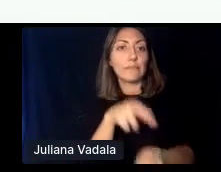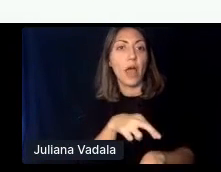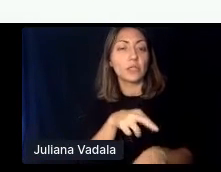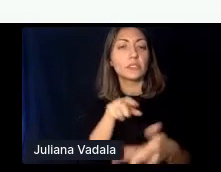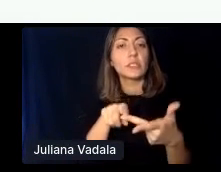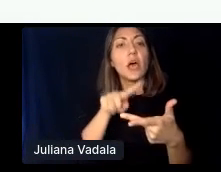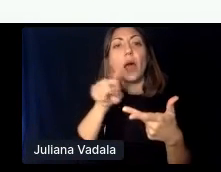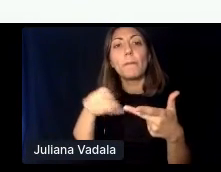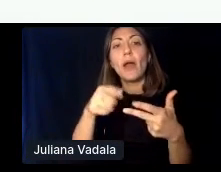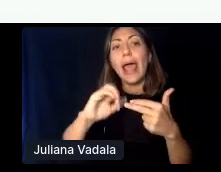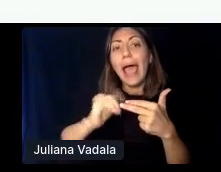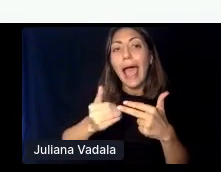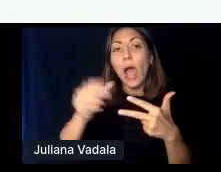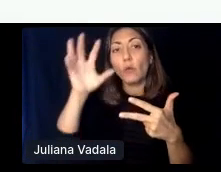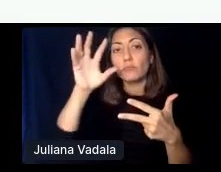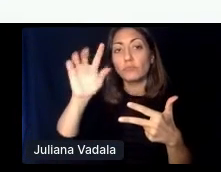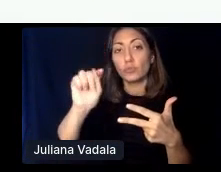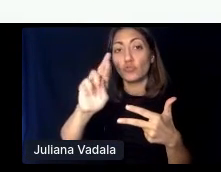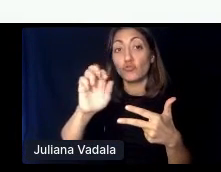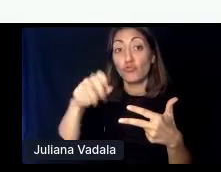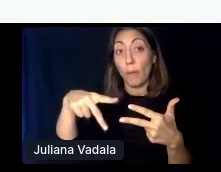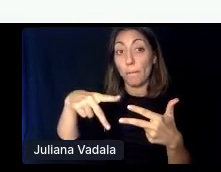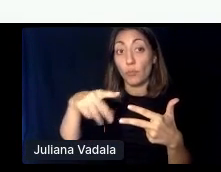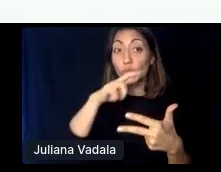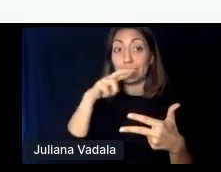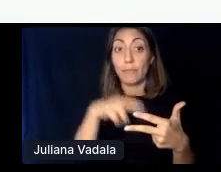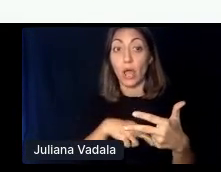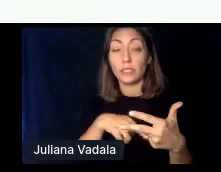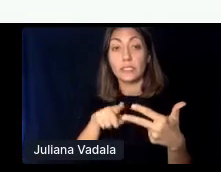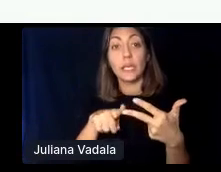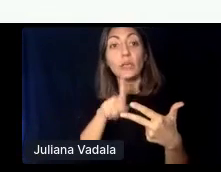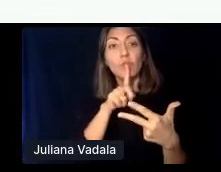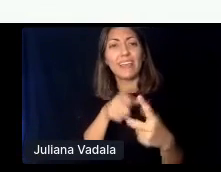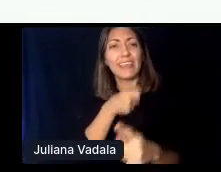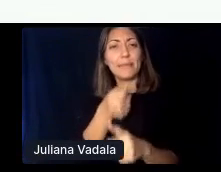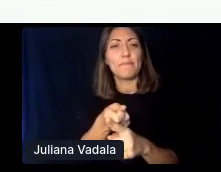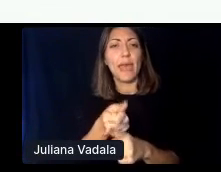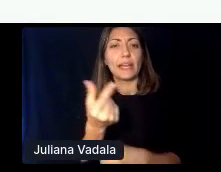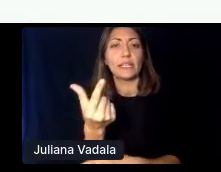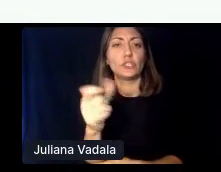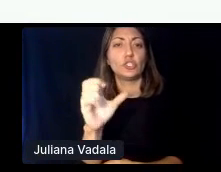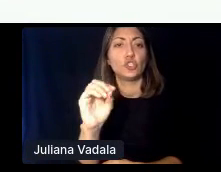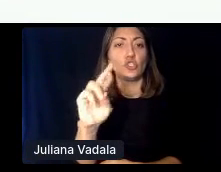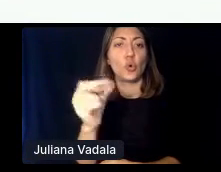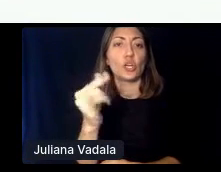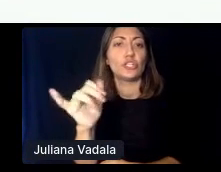has been harmful to Georgians, and then asks what the voter cares about this election season.